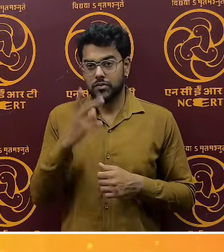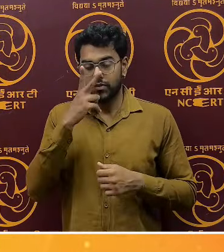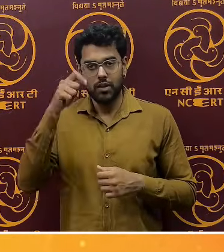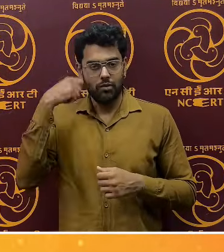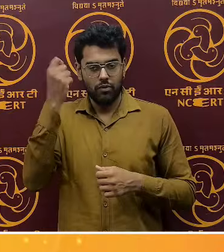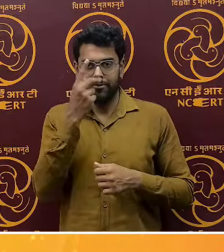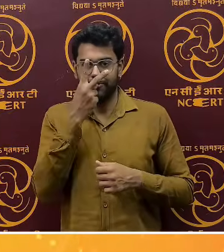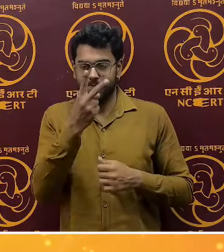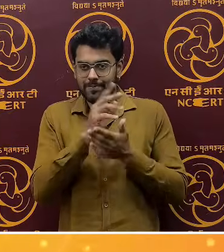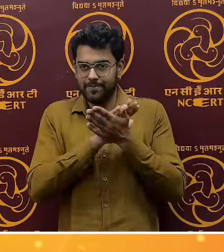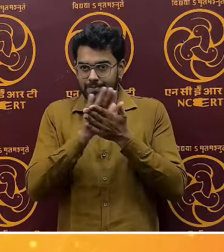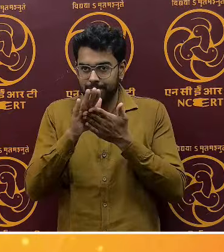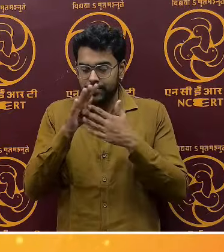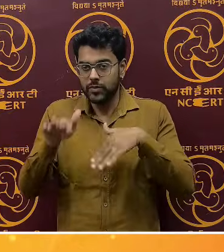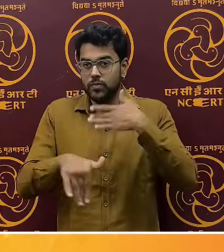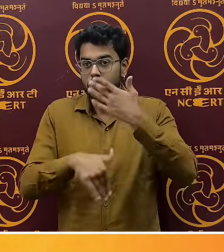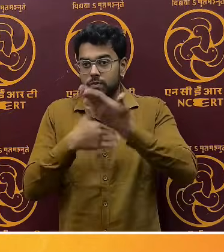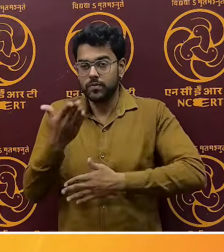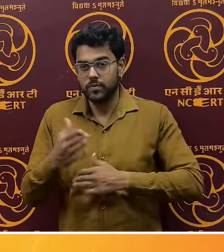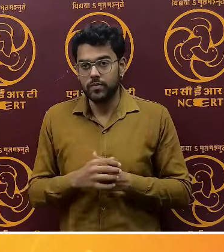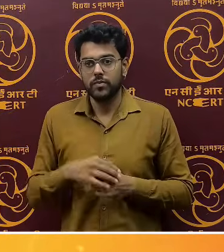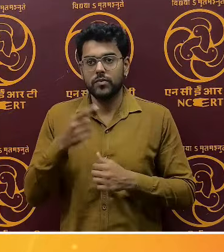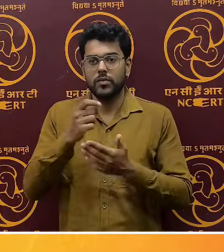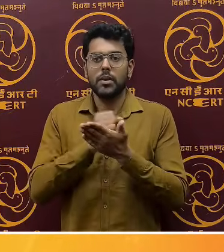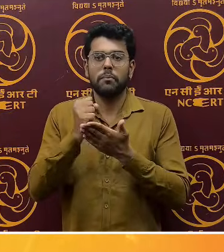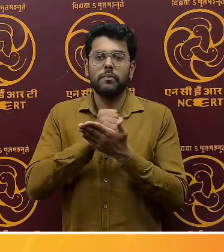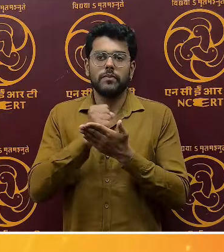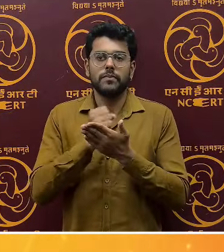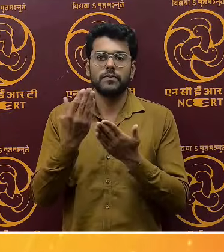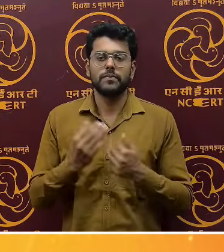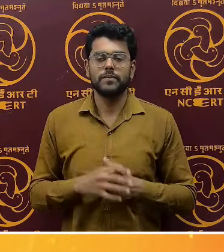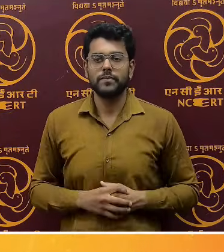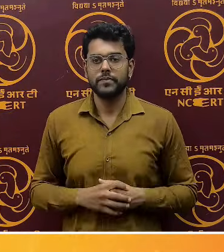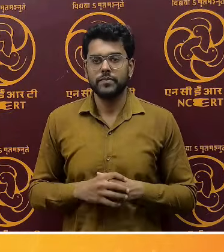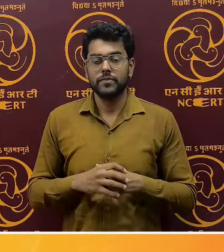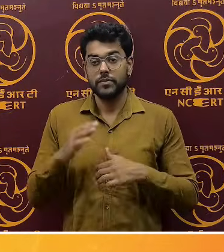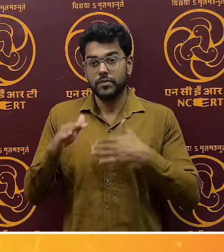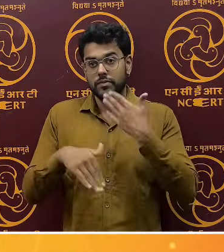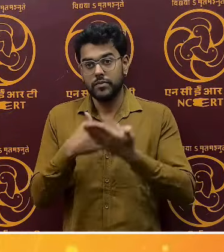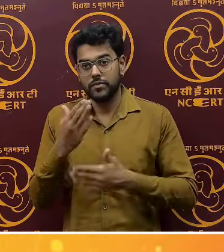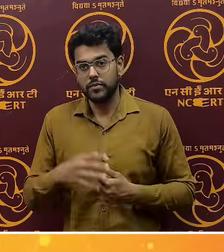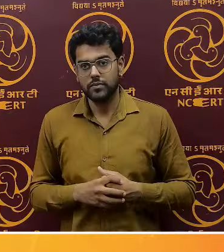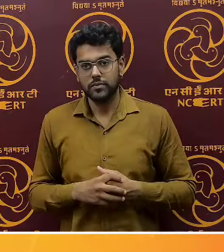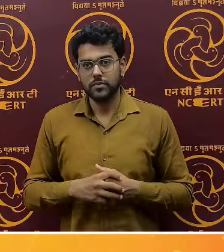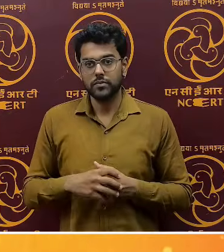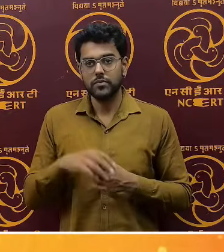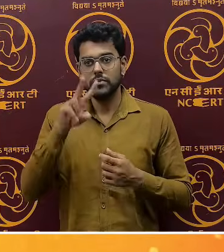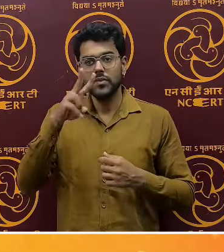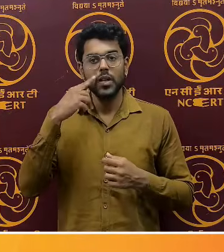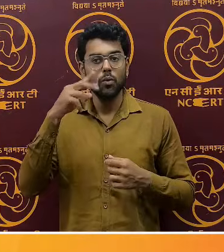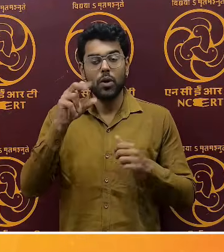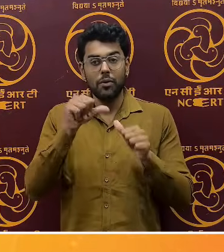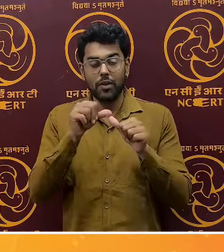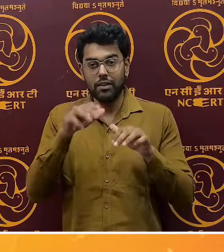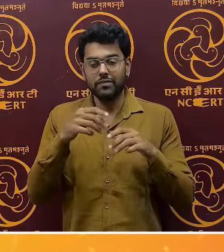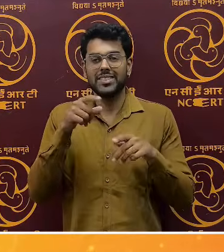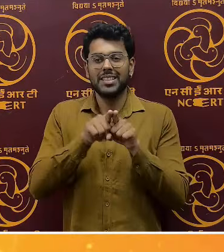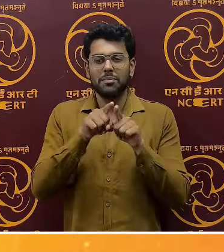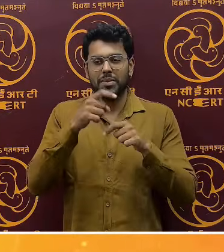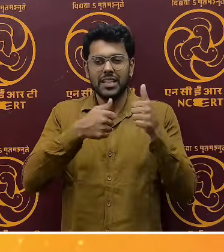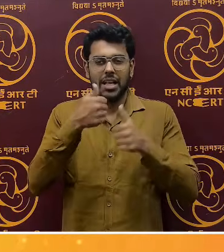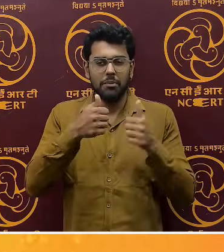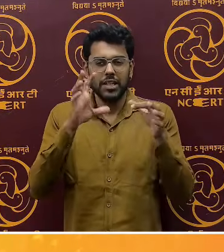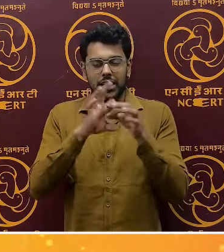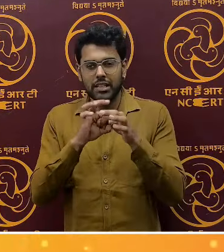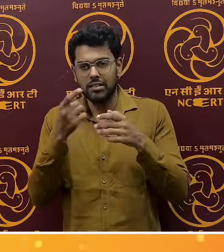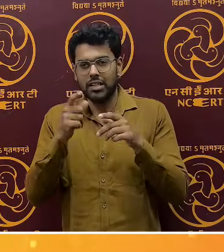video completely and then they can perform the activity. Next, they can go for the Viva, that is quiz, which